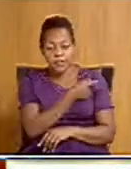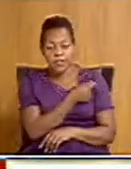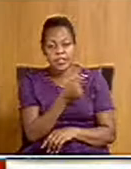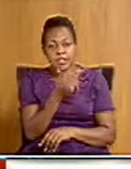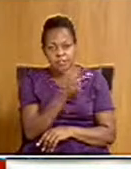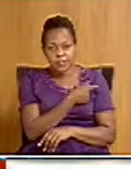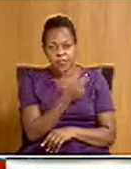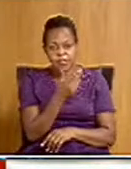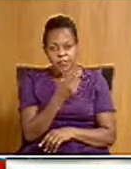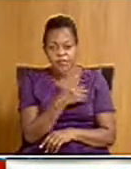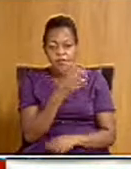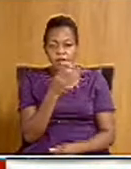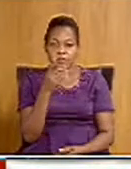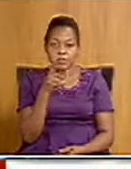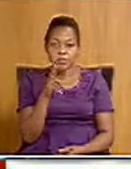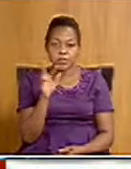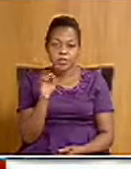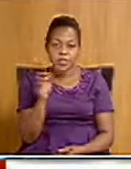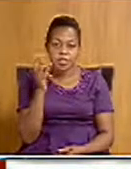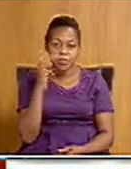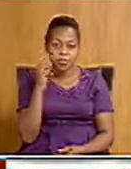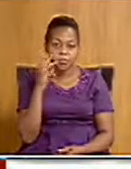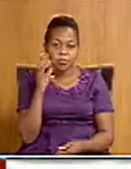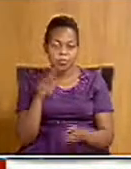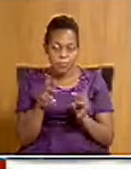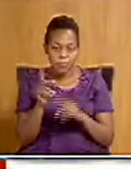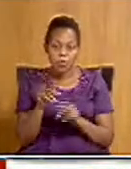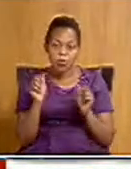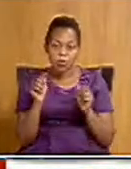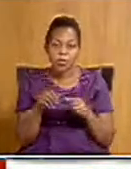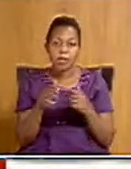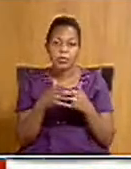fully 4.8 million people as follows.